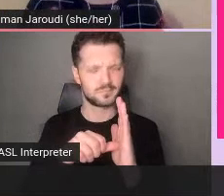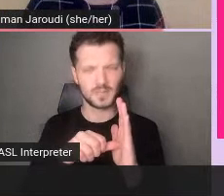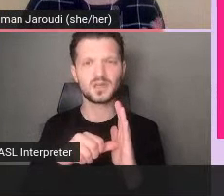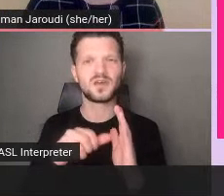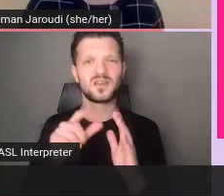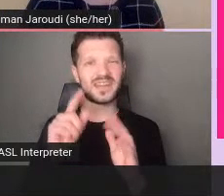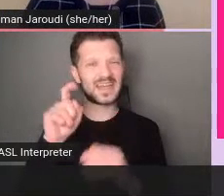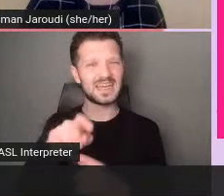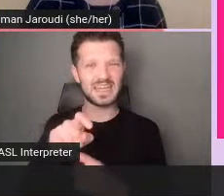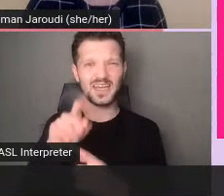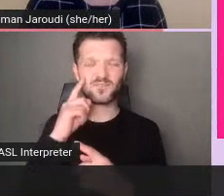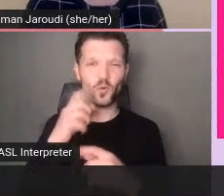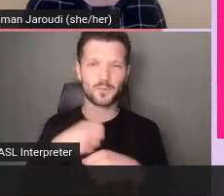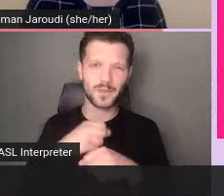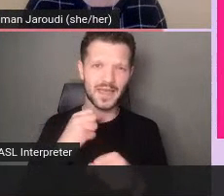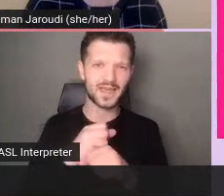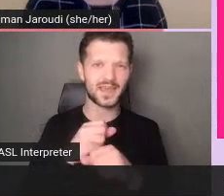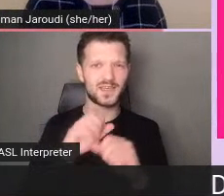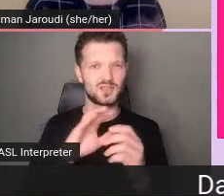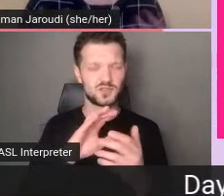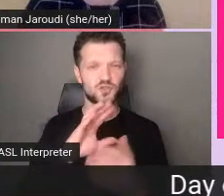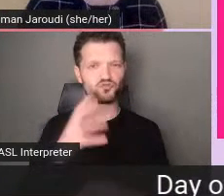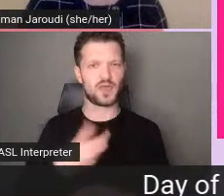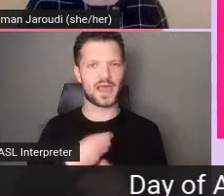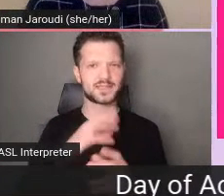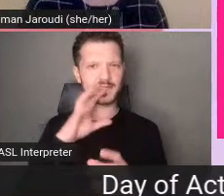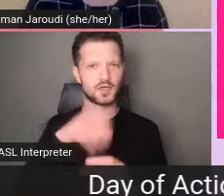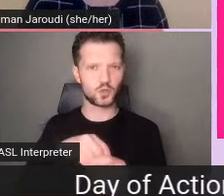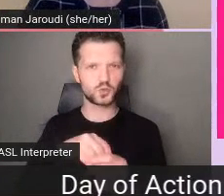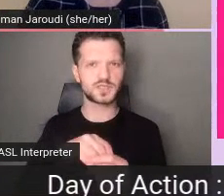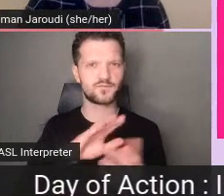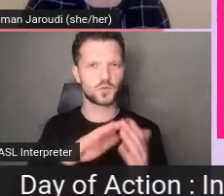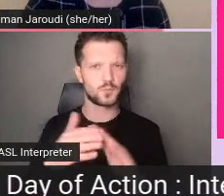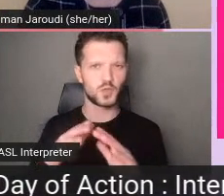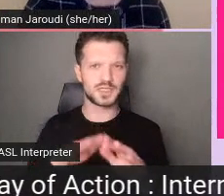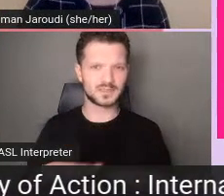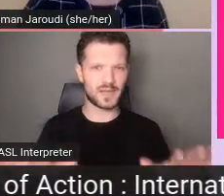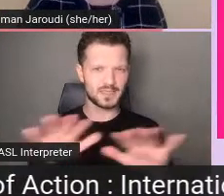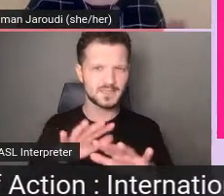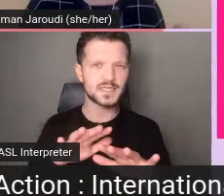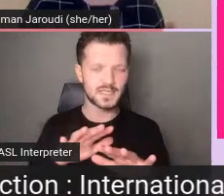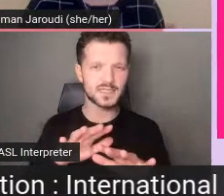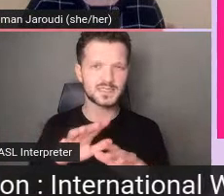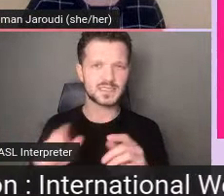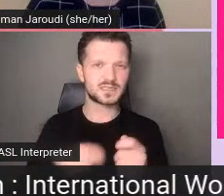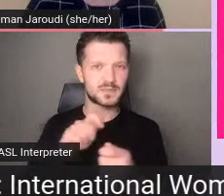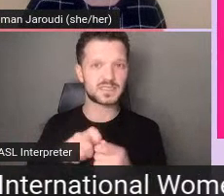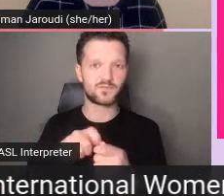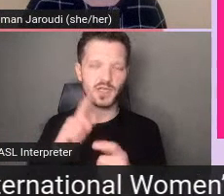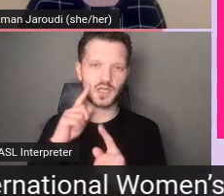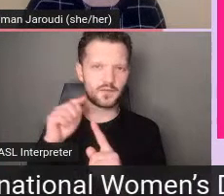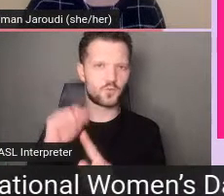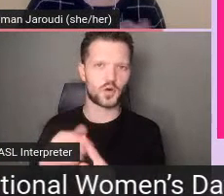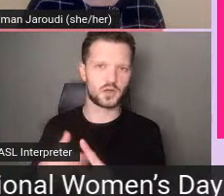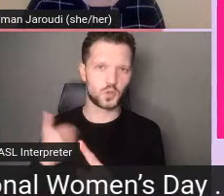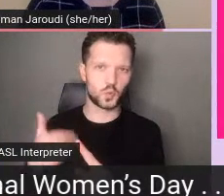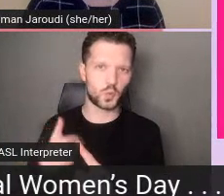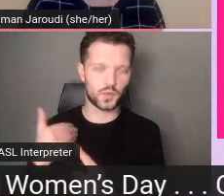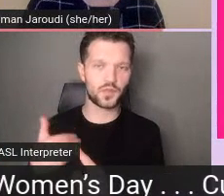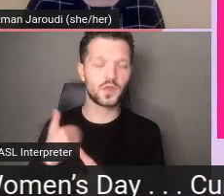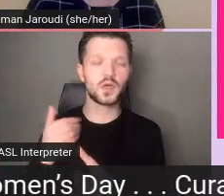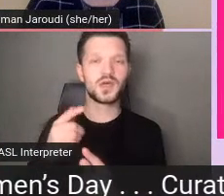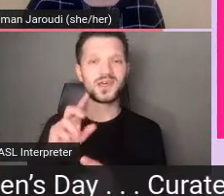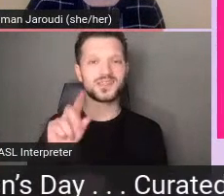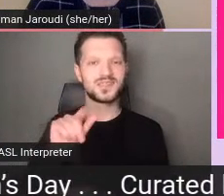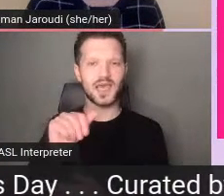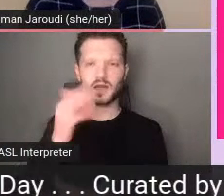creating trans-inclusive community spaces, particularly those targeted at youth. The data has overall made it clear that even compared